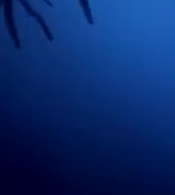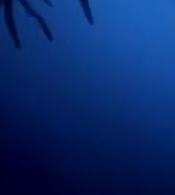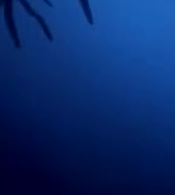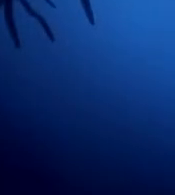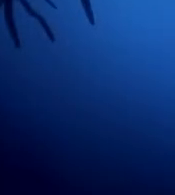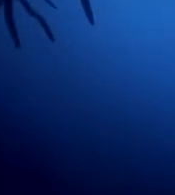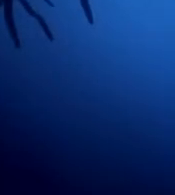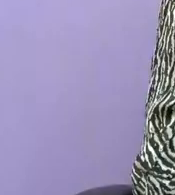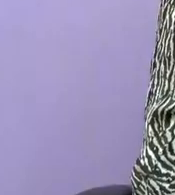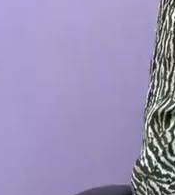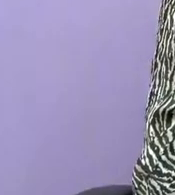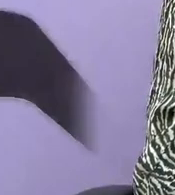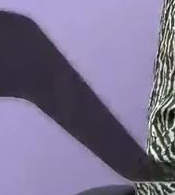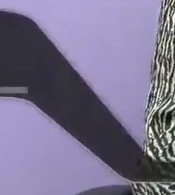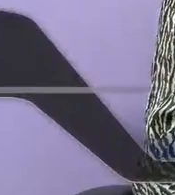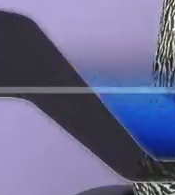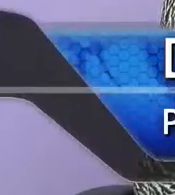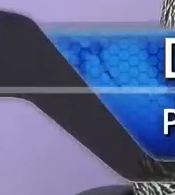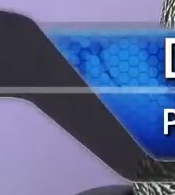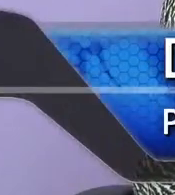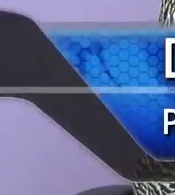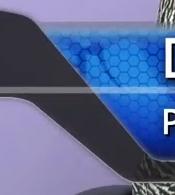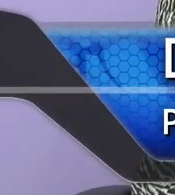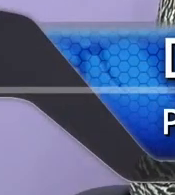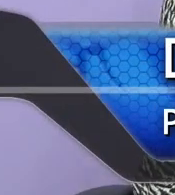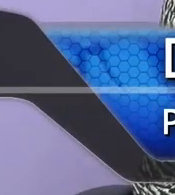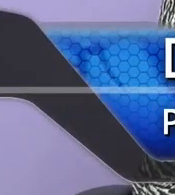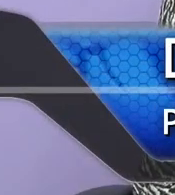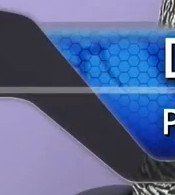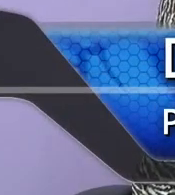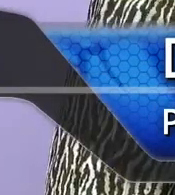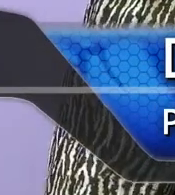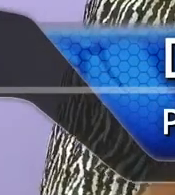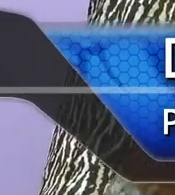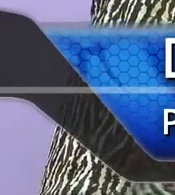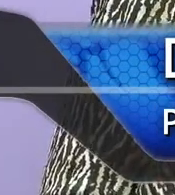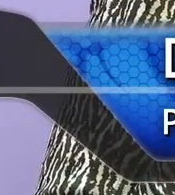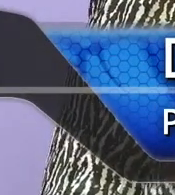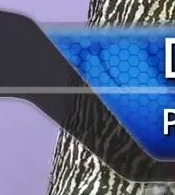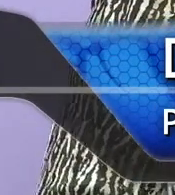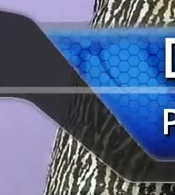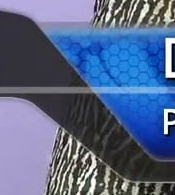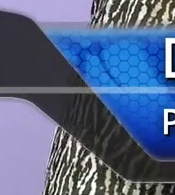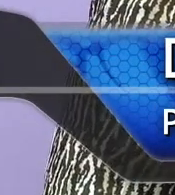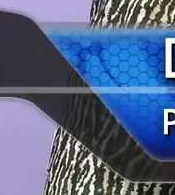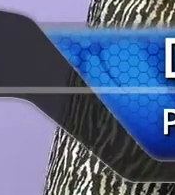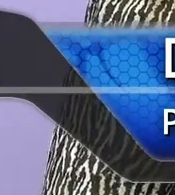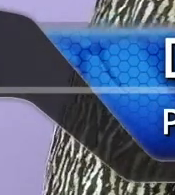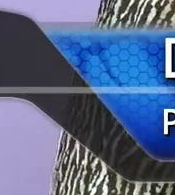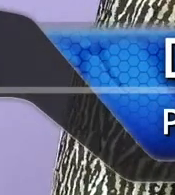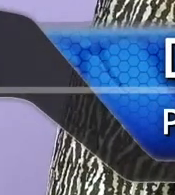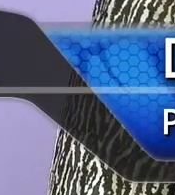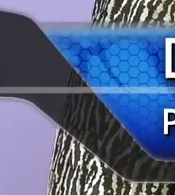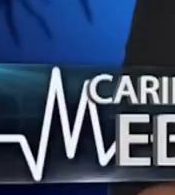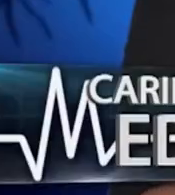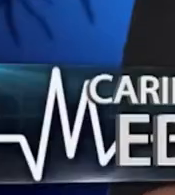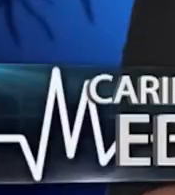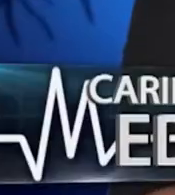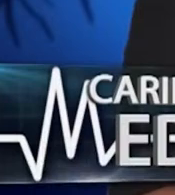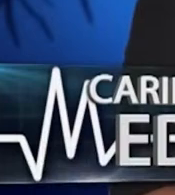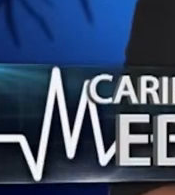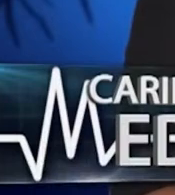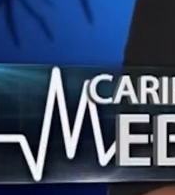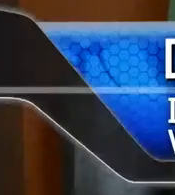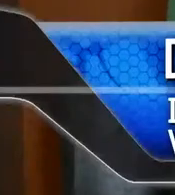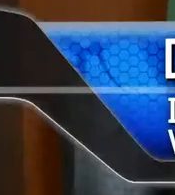When you have mental health disorders, it does not discriminate. If we think that it is not going to happen to us, that's not true. Join us on Caribbean Medical